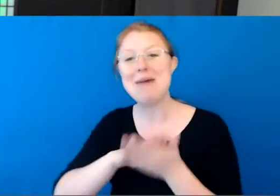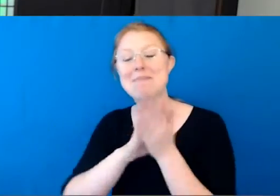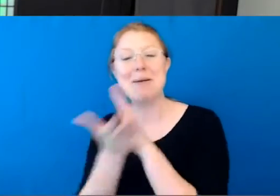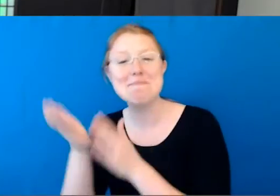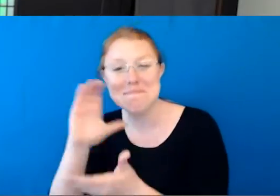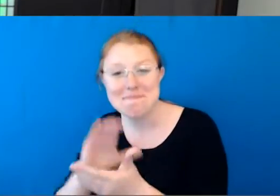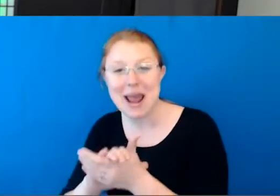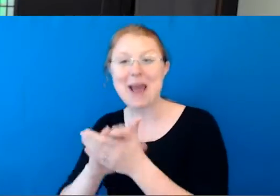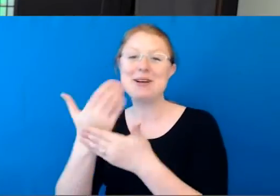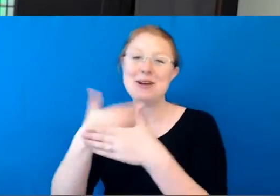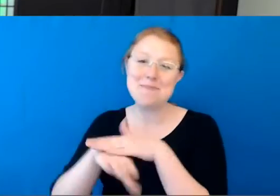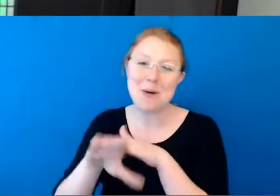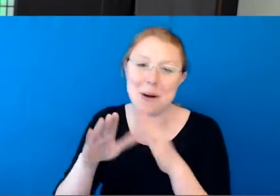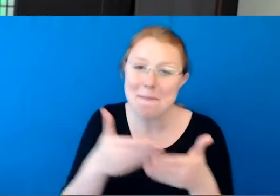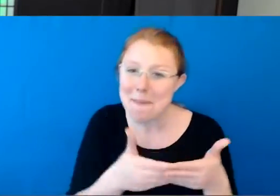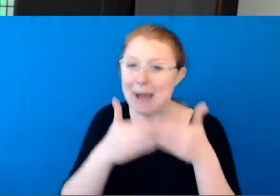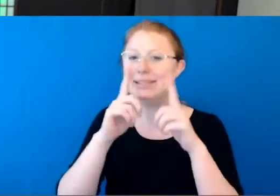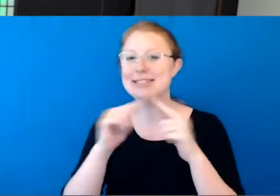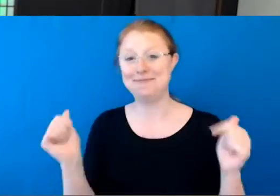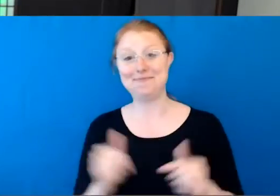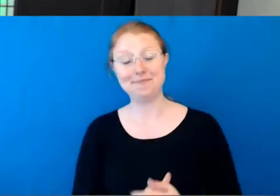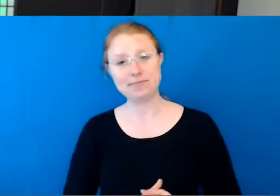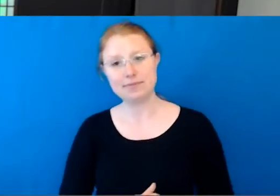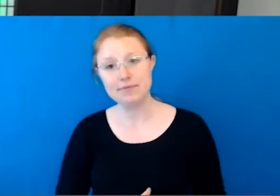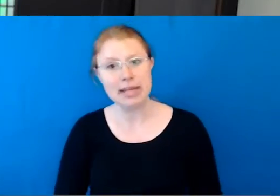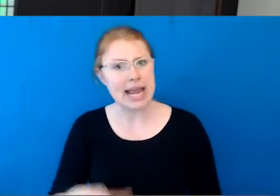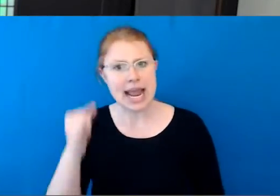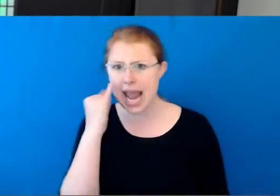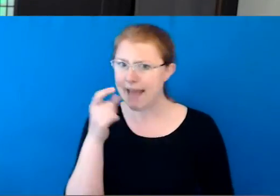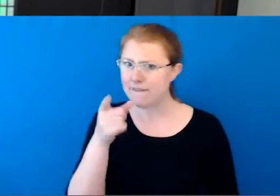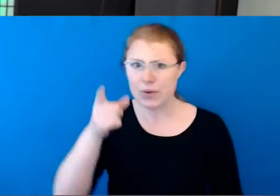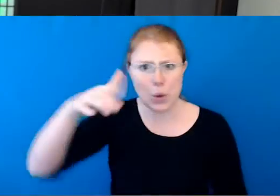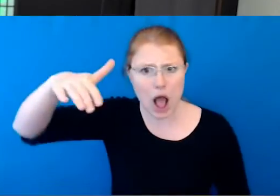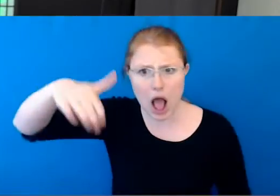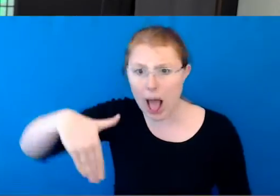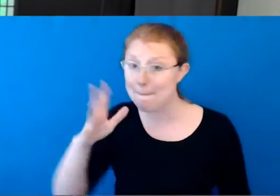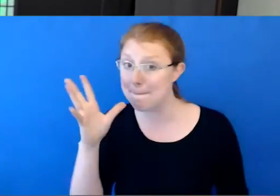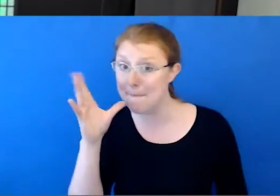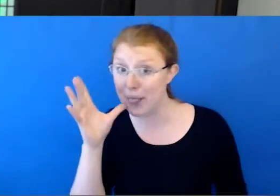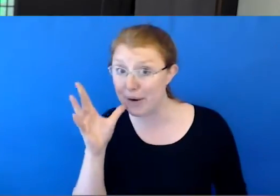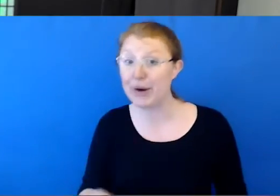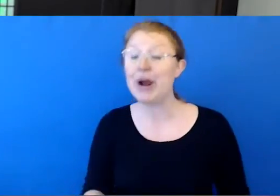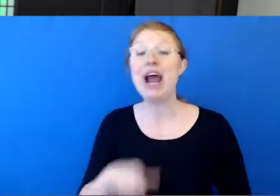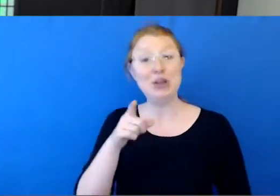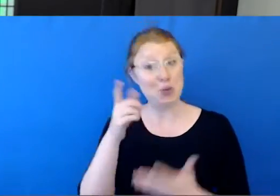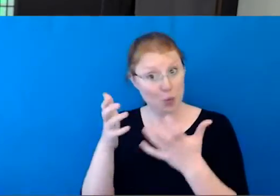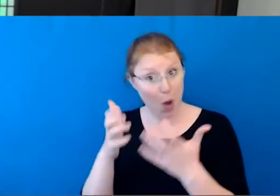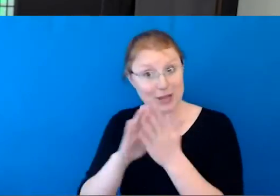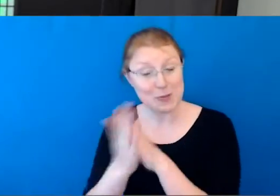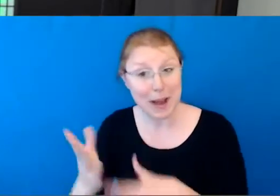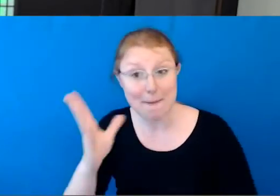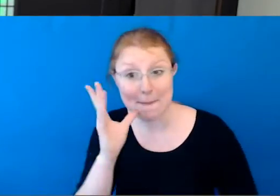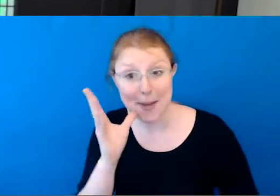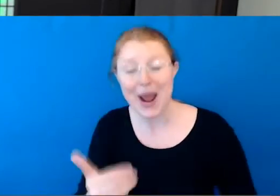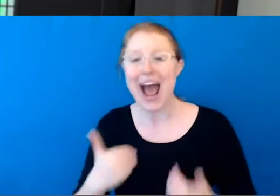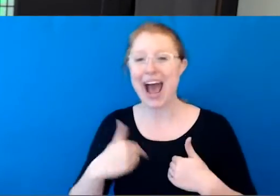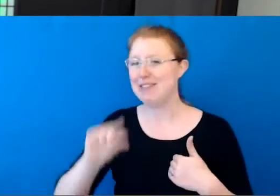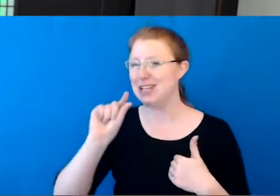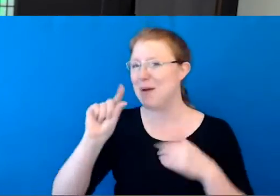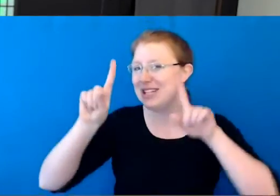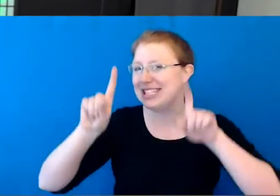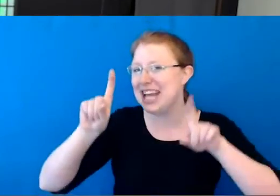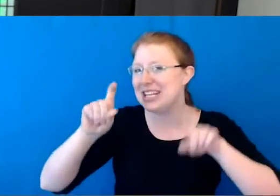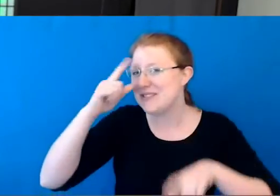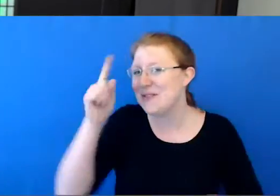be a wife and a mother one day. But if you are not a mother and you're planning to be one, I have a little test for you to see if you're